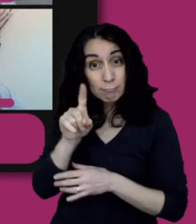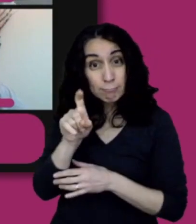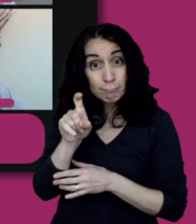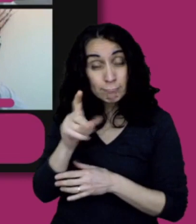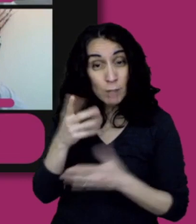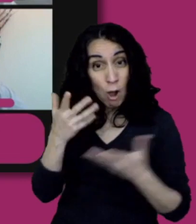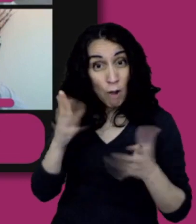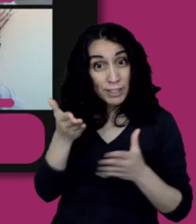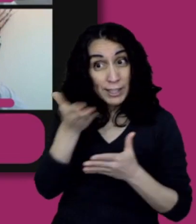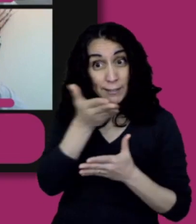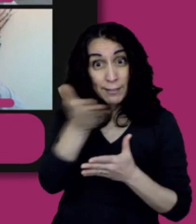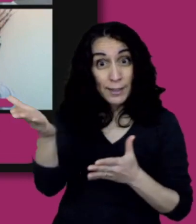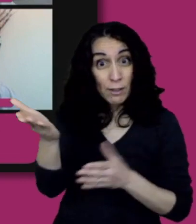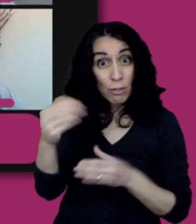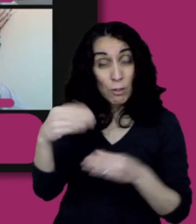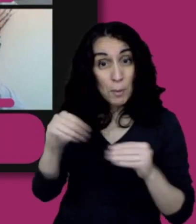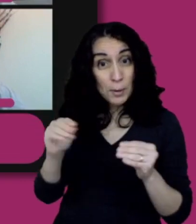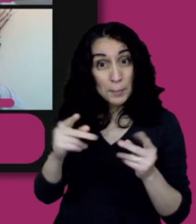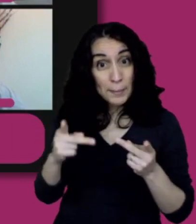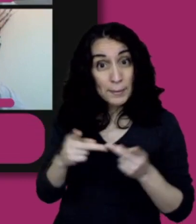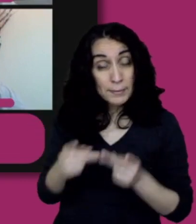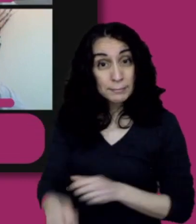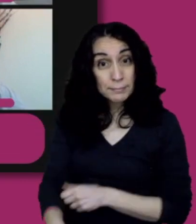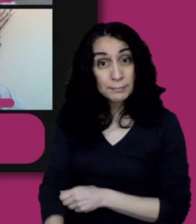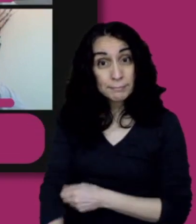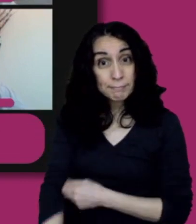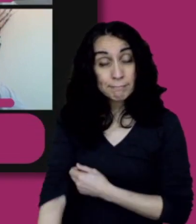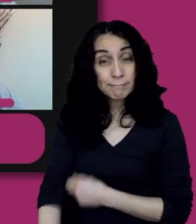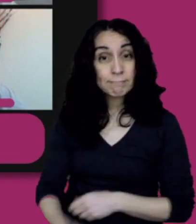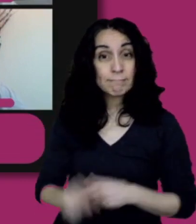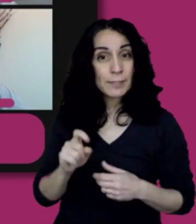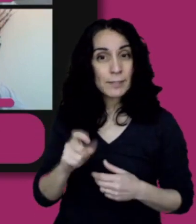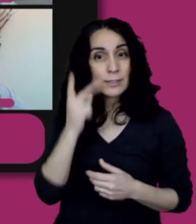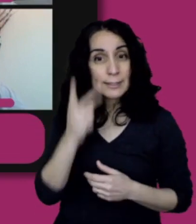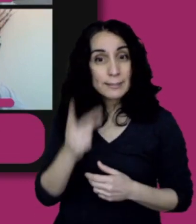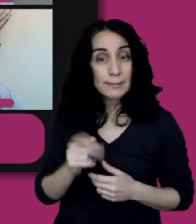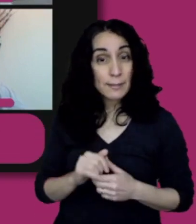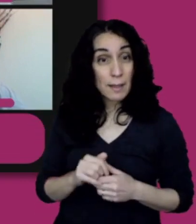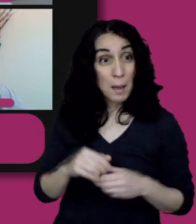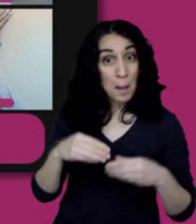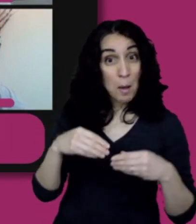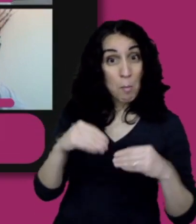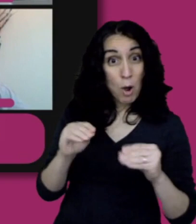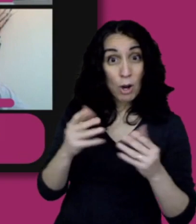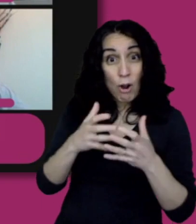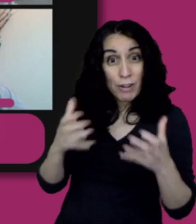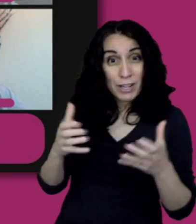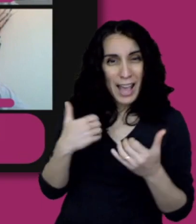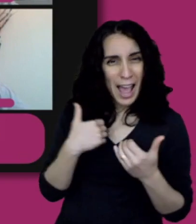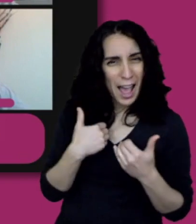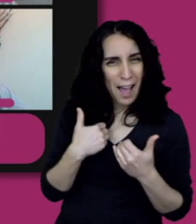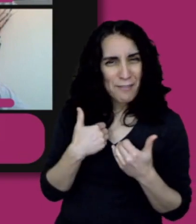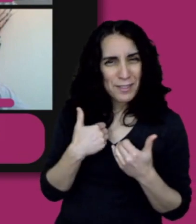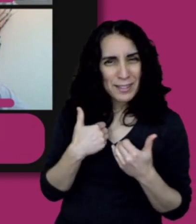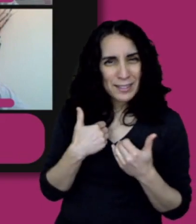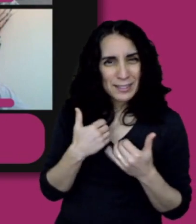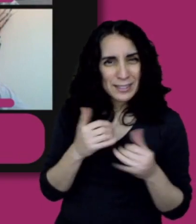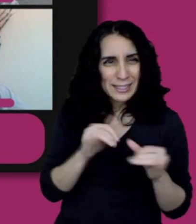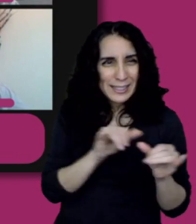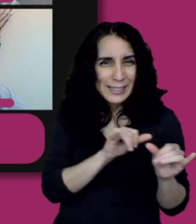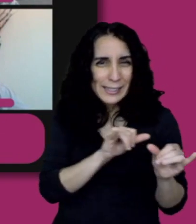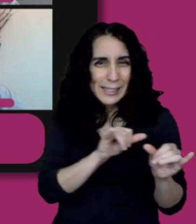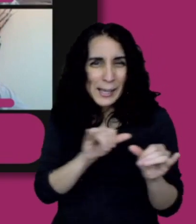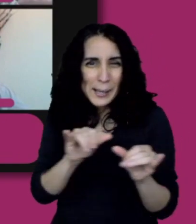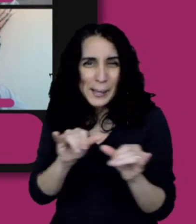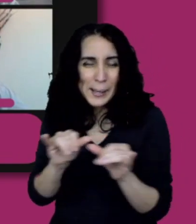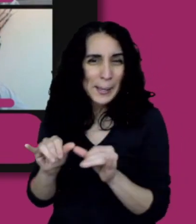is out there. You have to get an idea of if the market has already a lot of